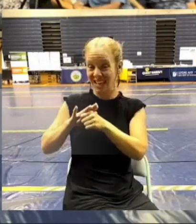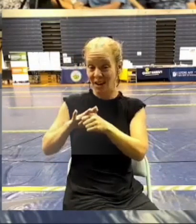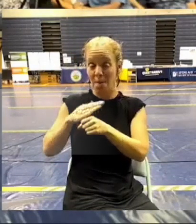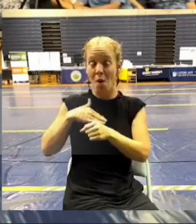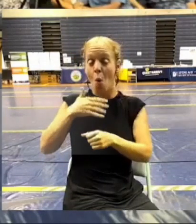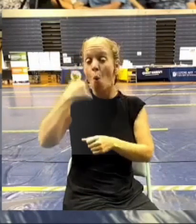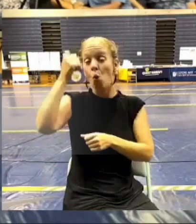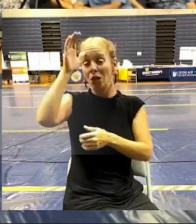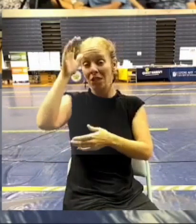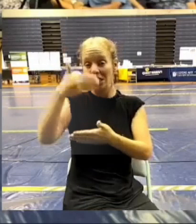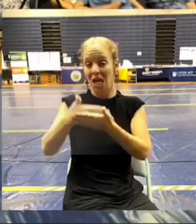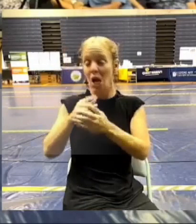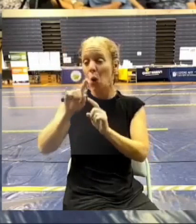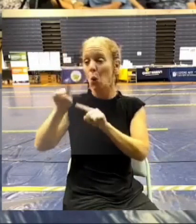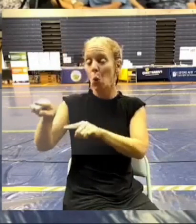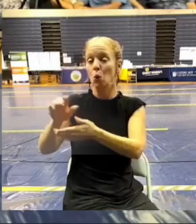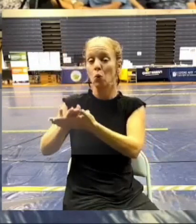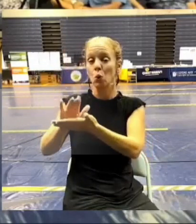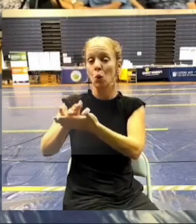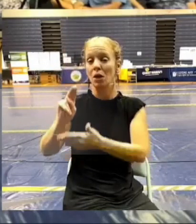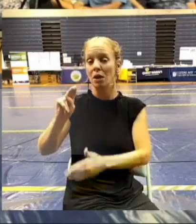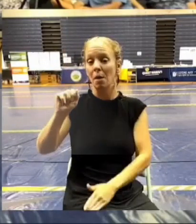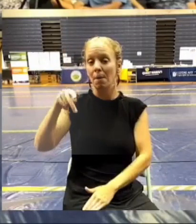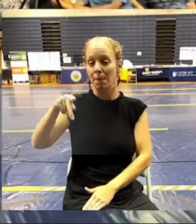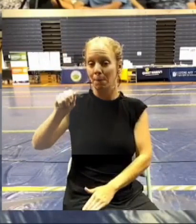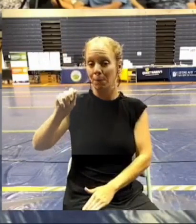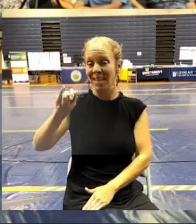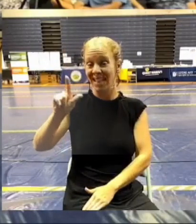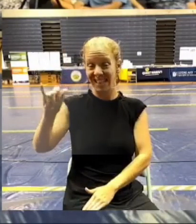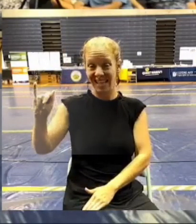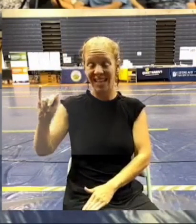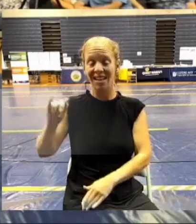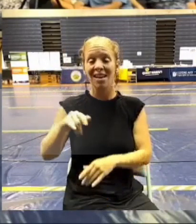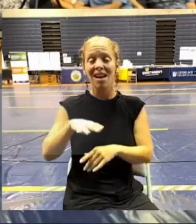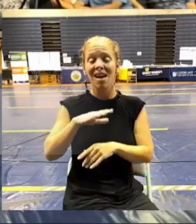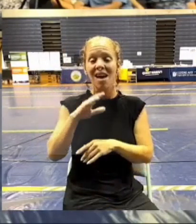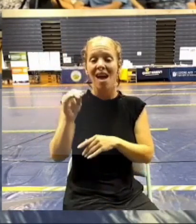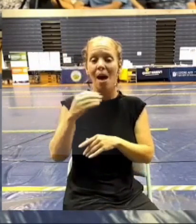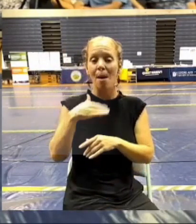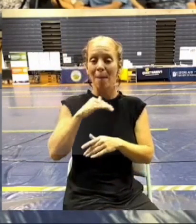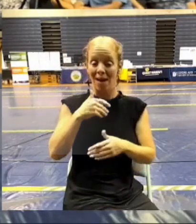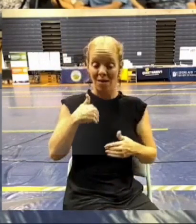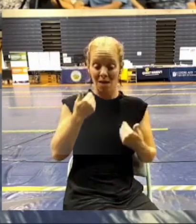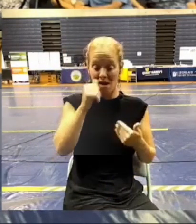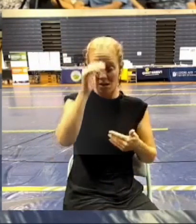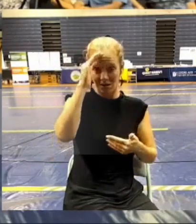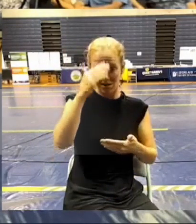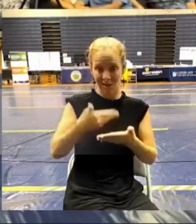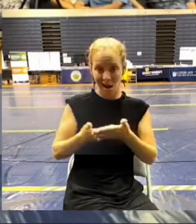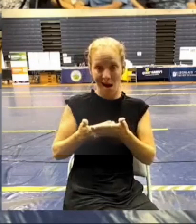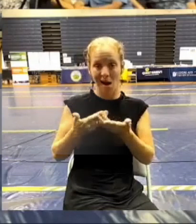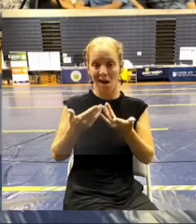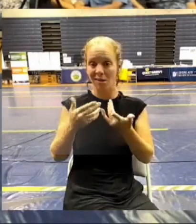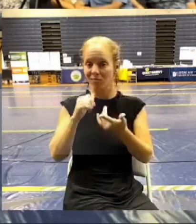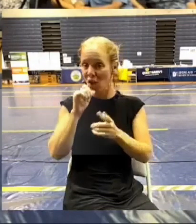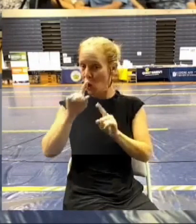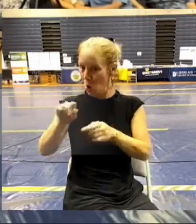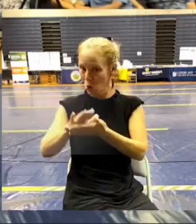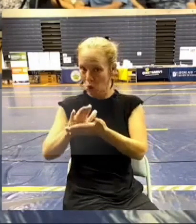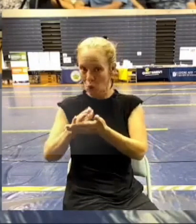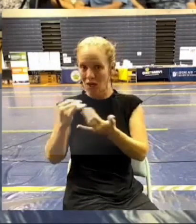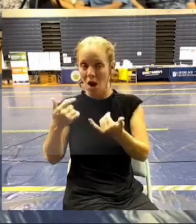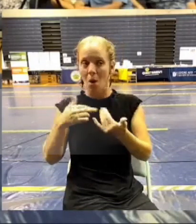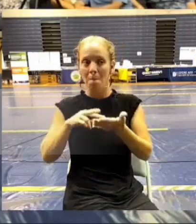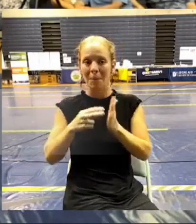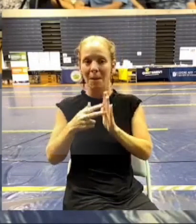in the Pili, and my youngest son is not even old enough to go to school yet. So to be that far away from work,